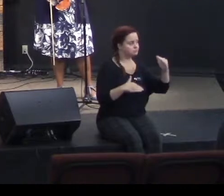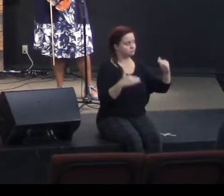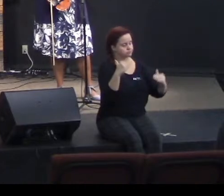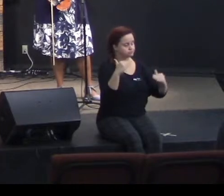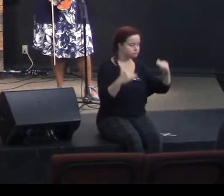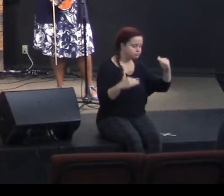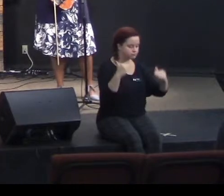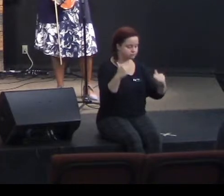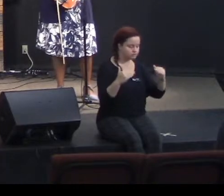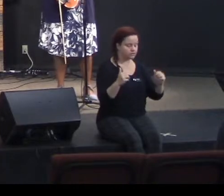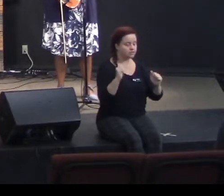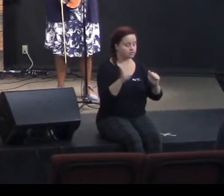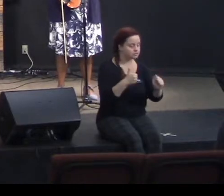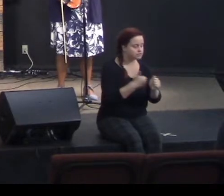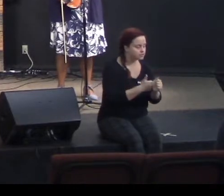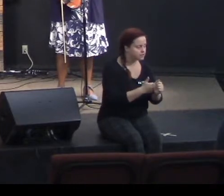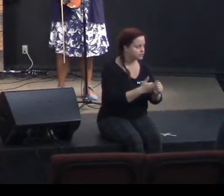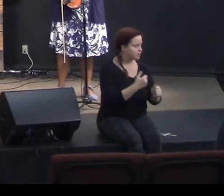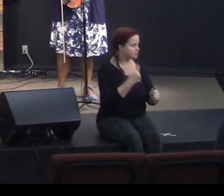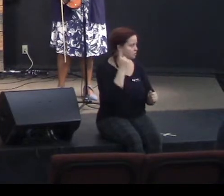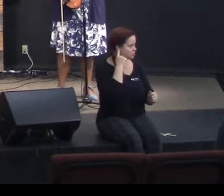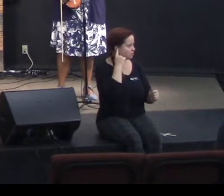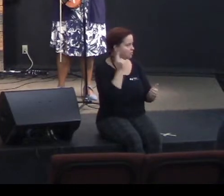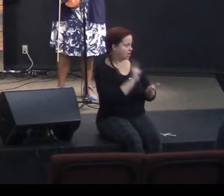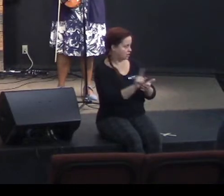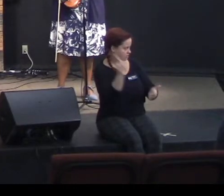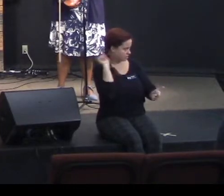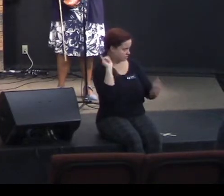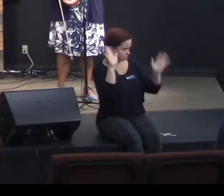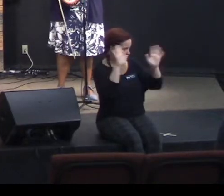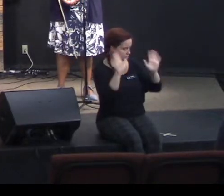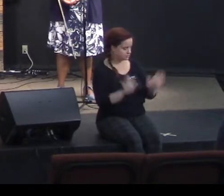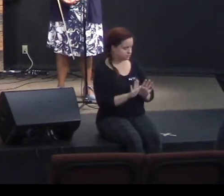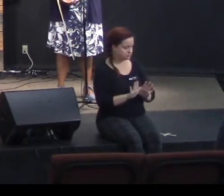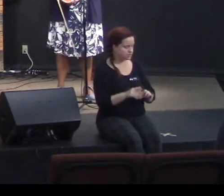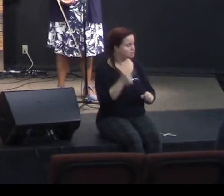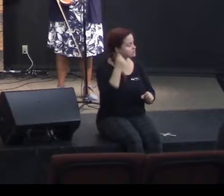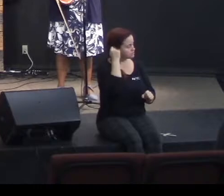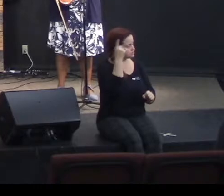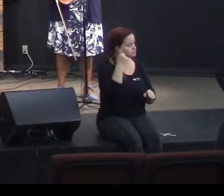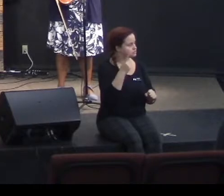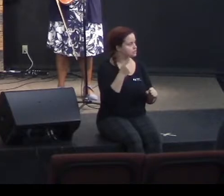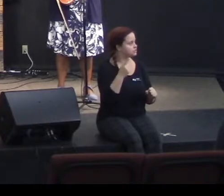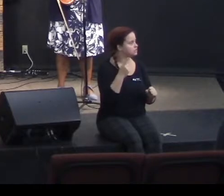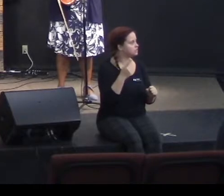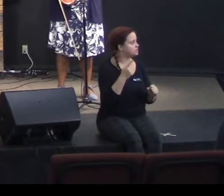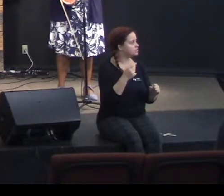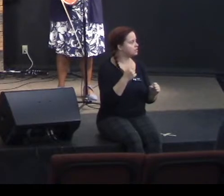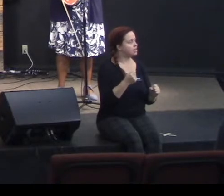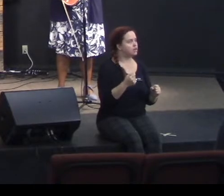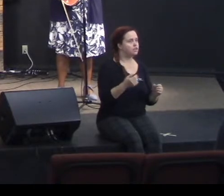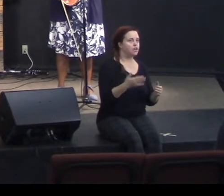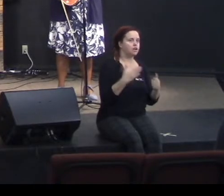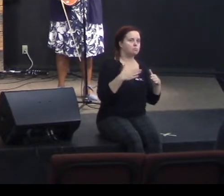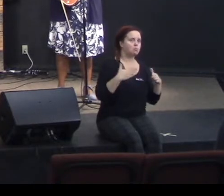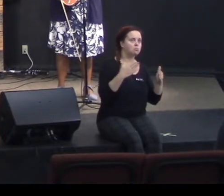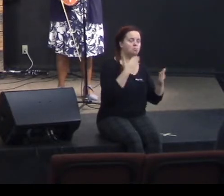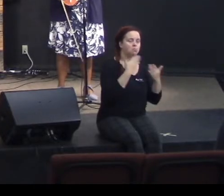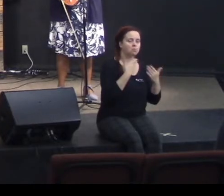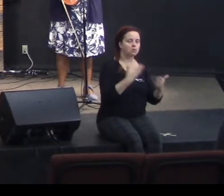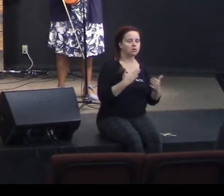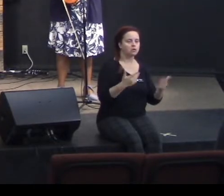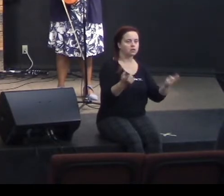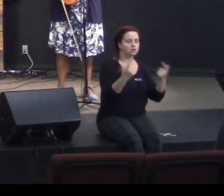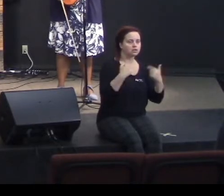just heard last Sunday as we start to understand that grace came so that we could have transformation and we could stop